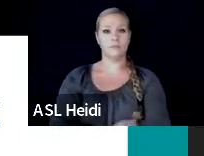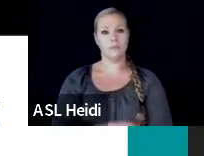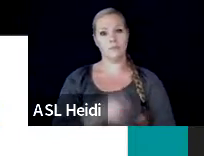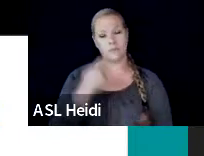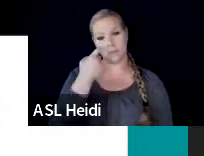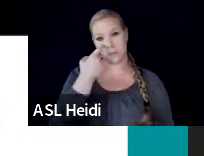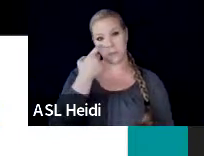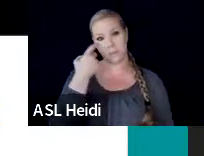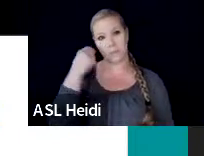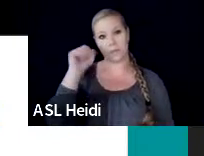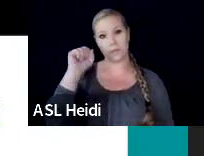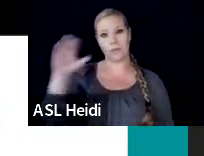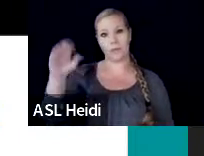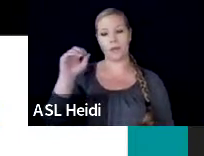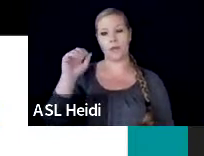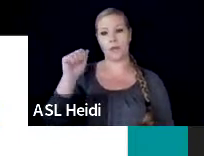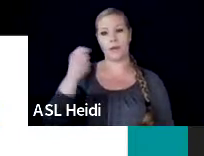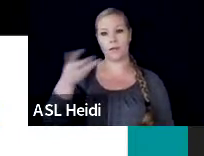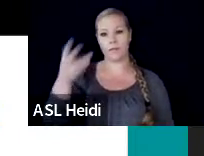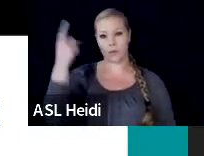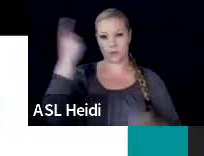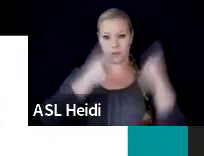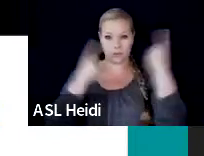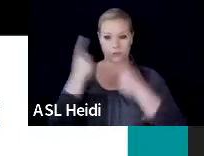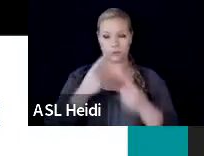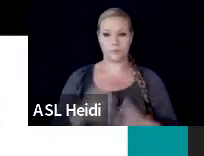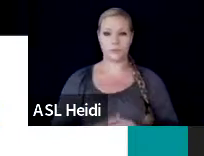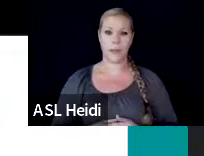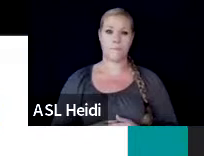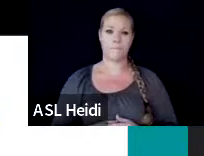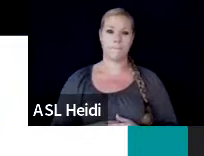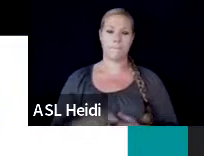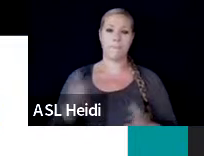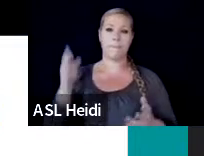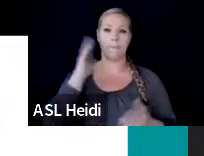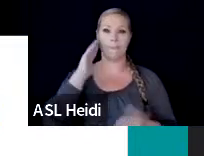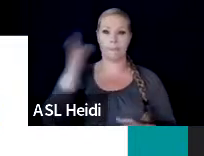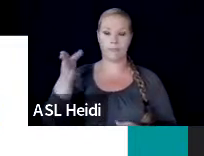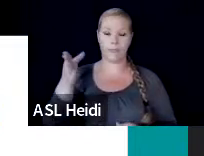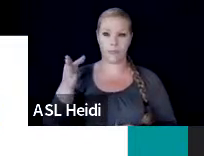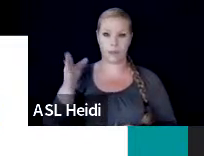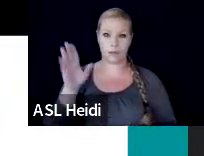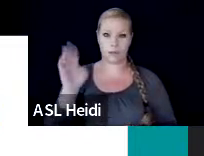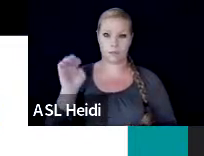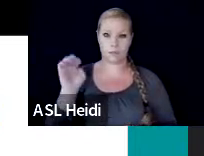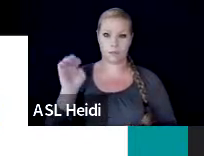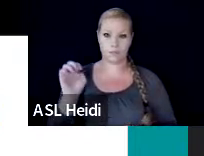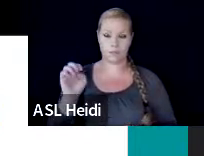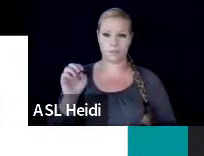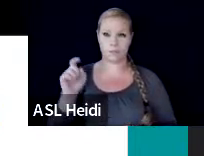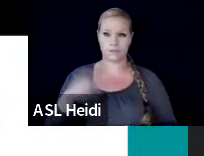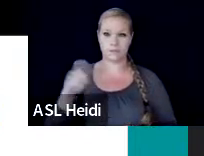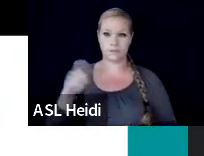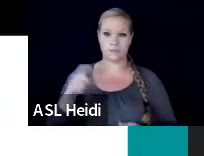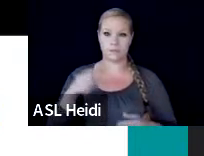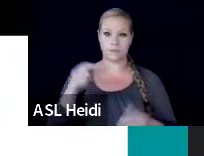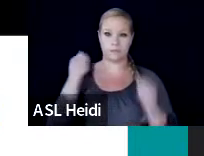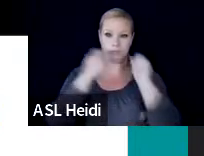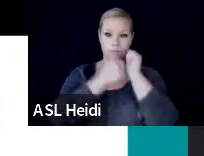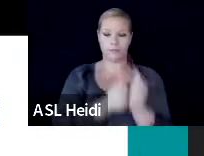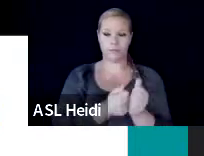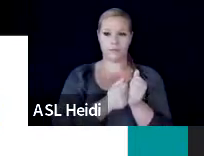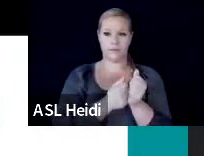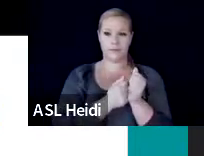All right, so a few considerations. We will need to be adherent